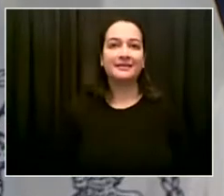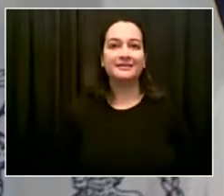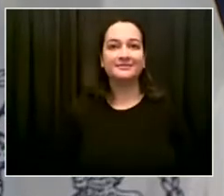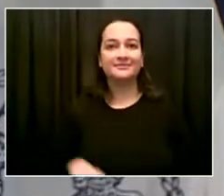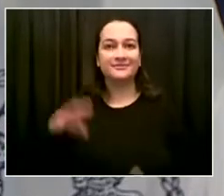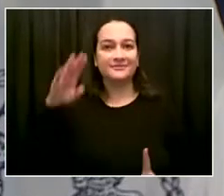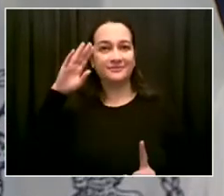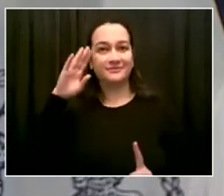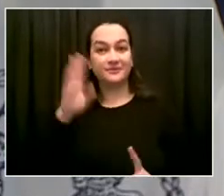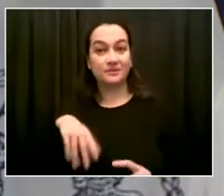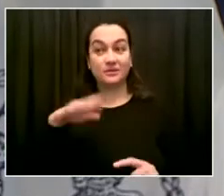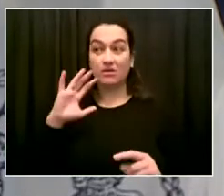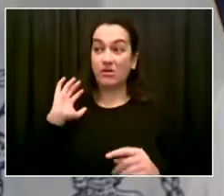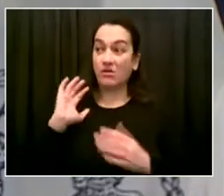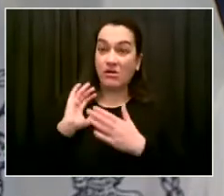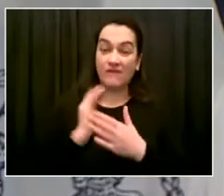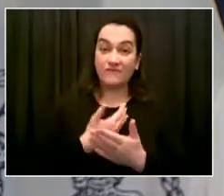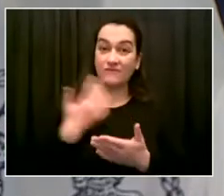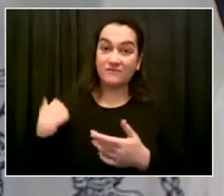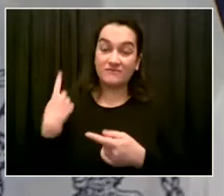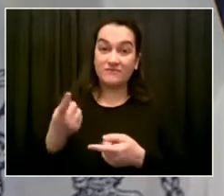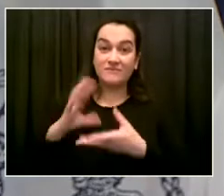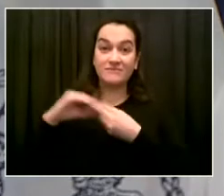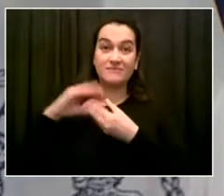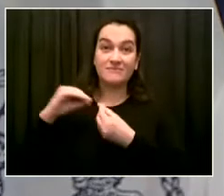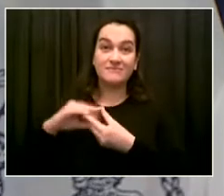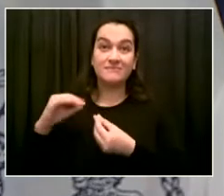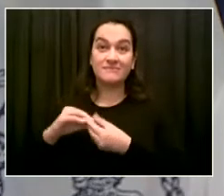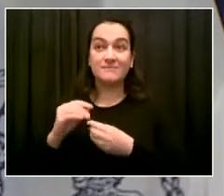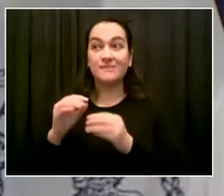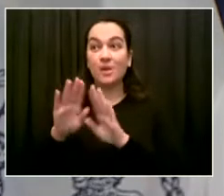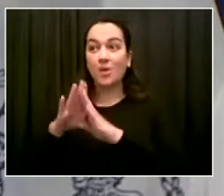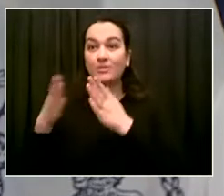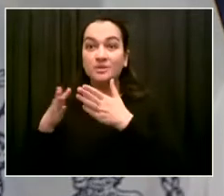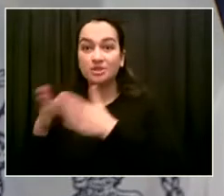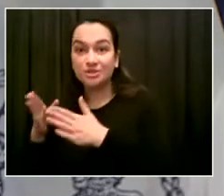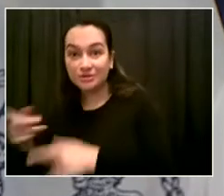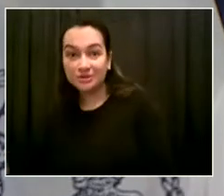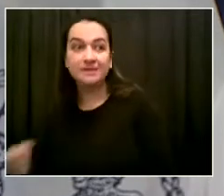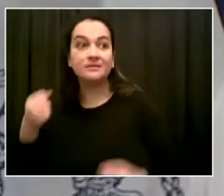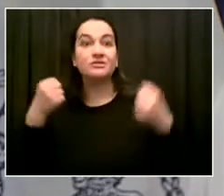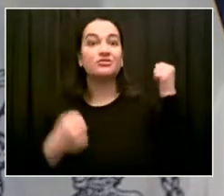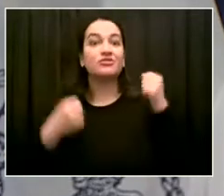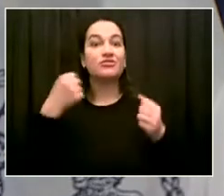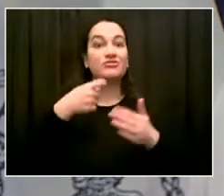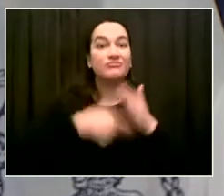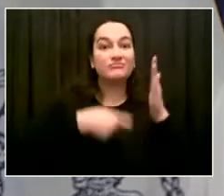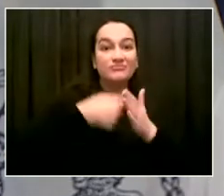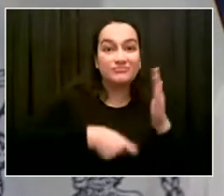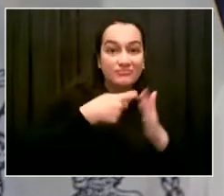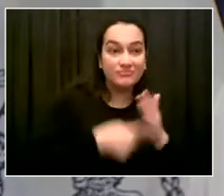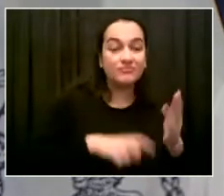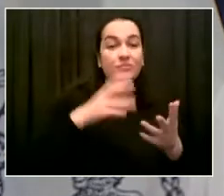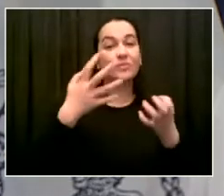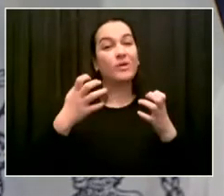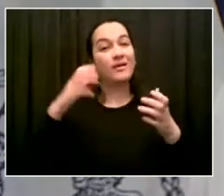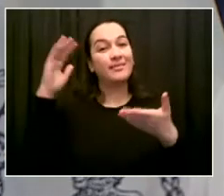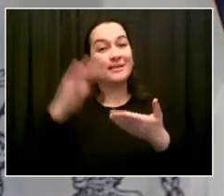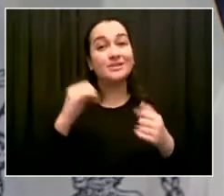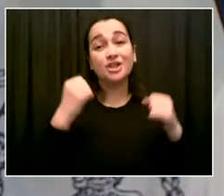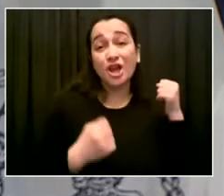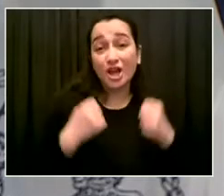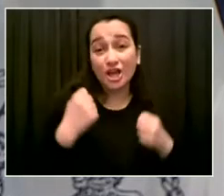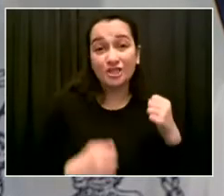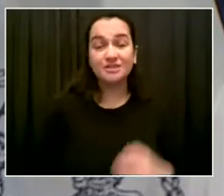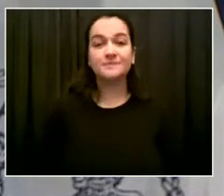healthier city, but also we want a cleaner city. So I'm going to say what I have said before. Always remember